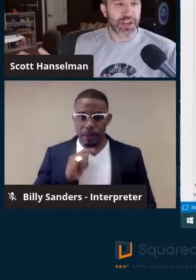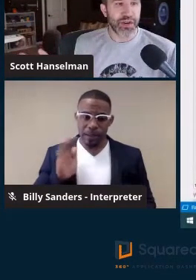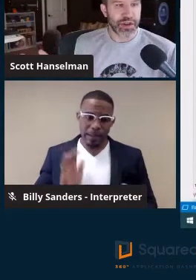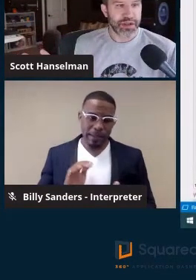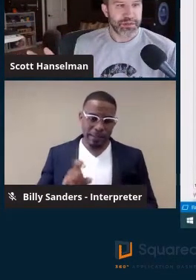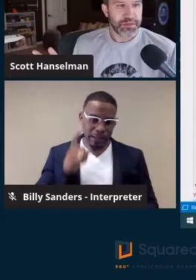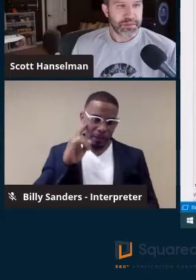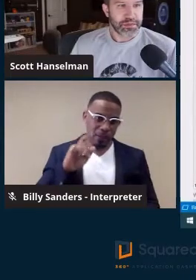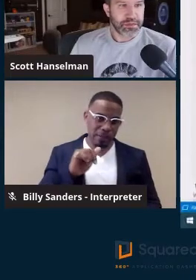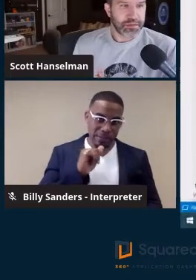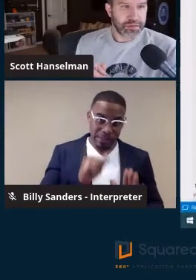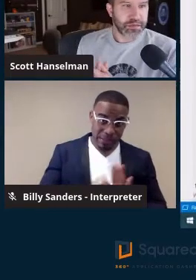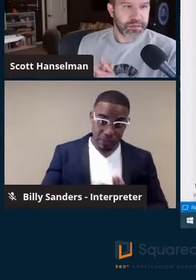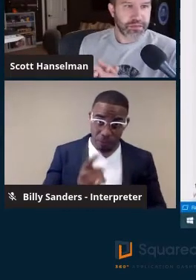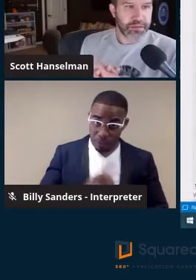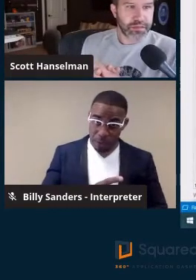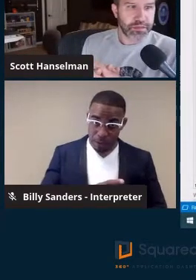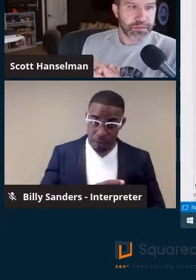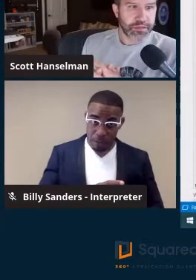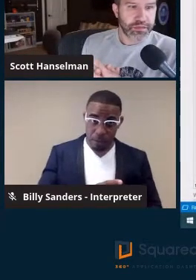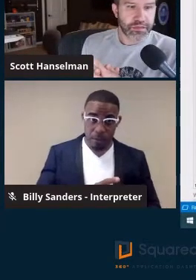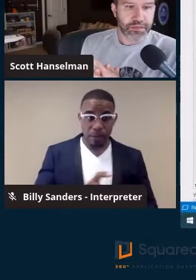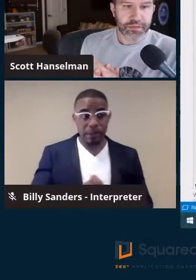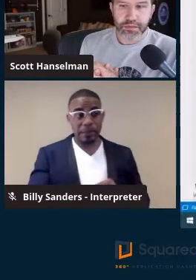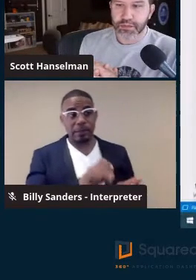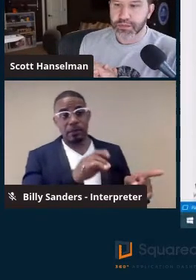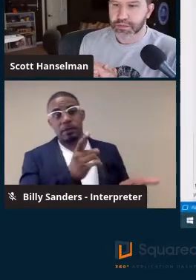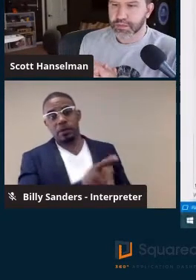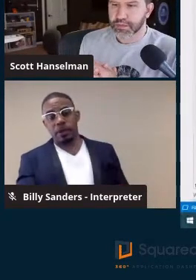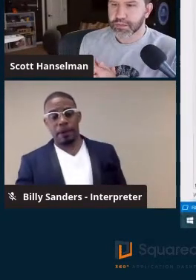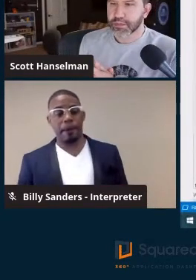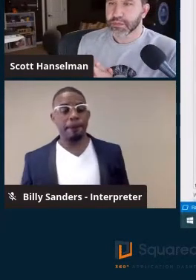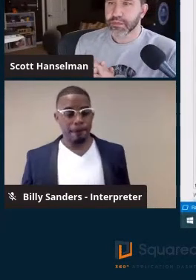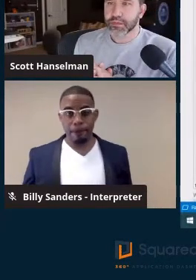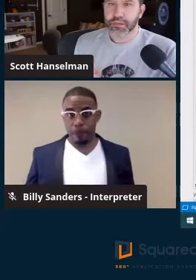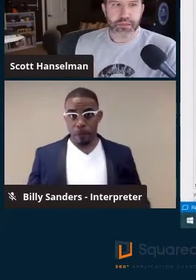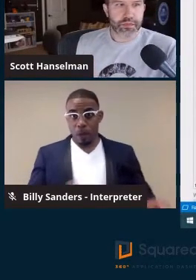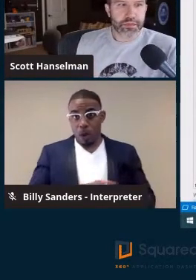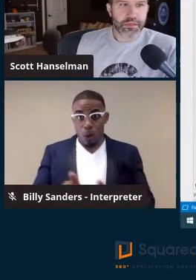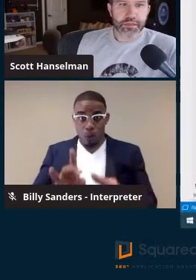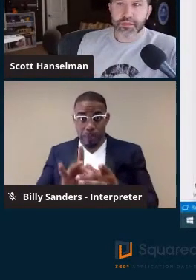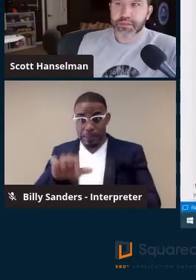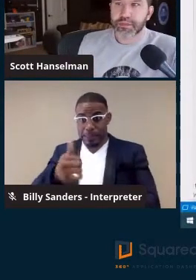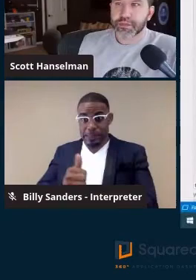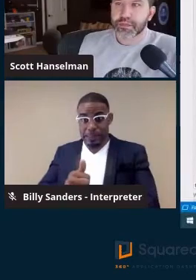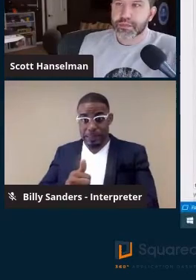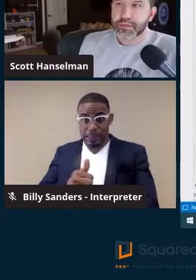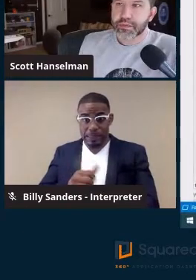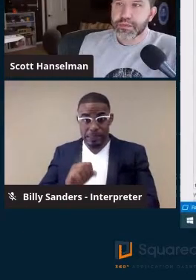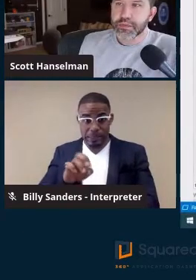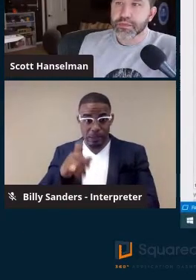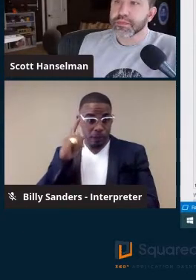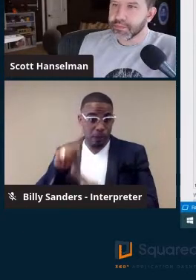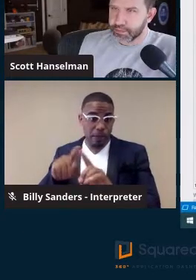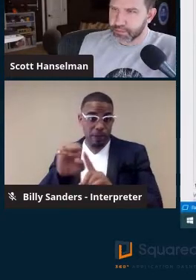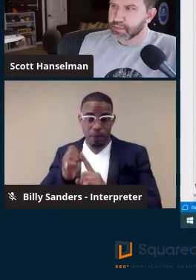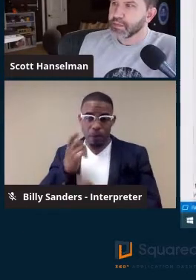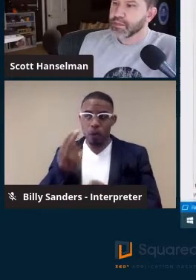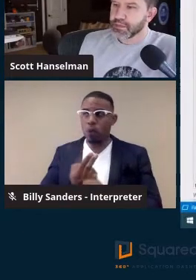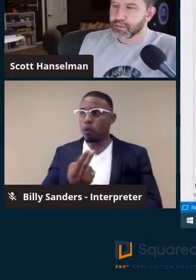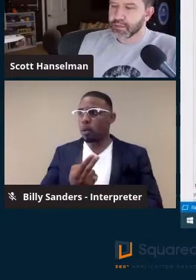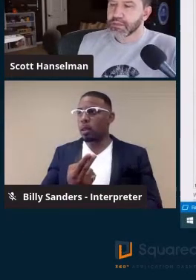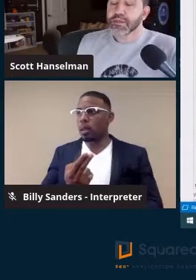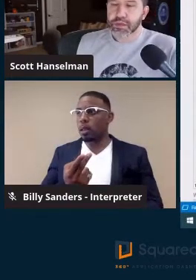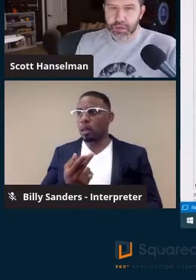for a secret. Exactly, yeah. And you can also set those secrets for your different environments using